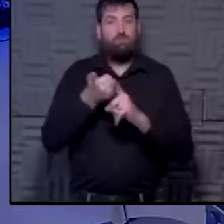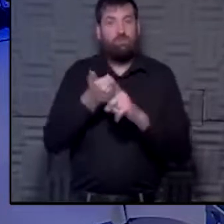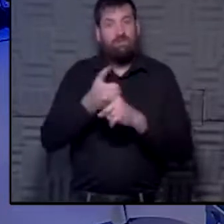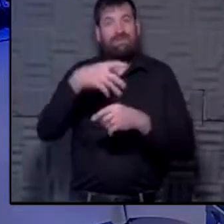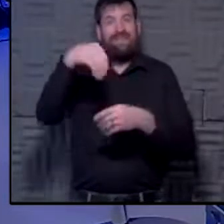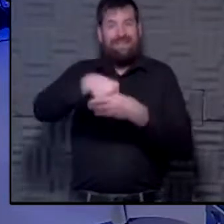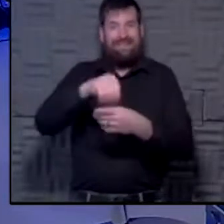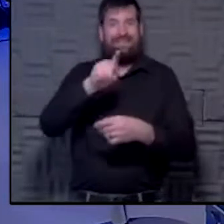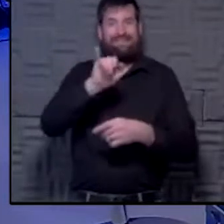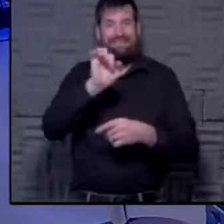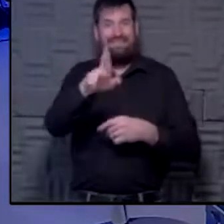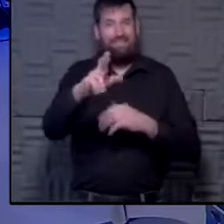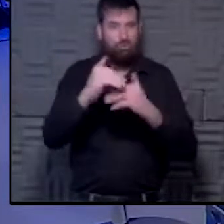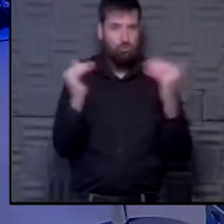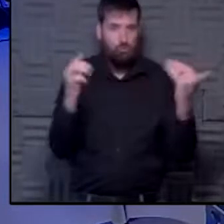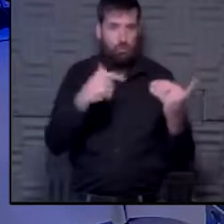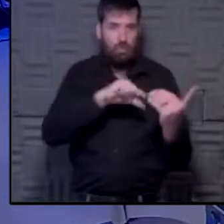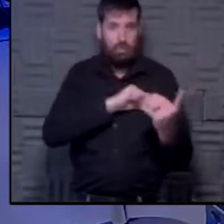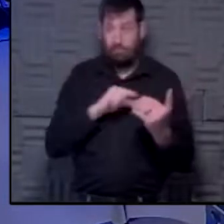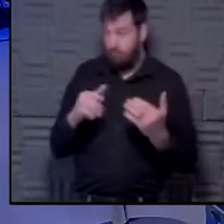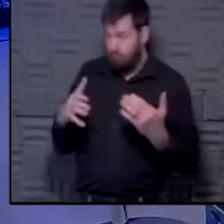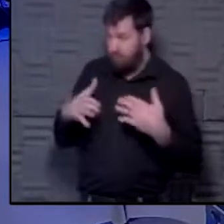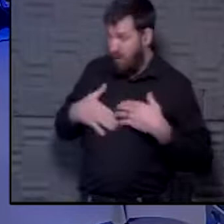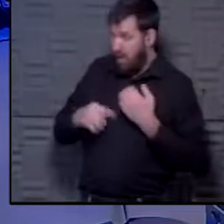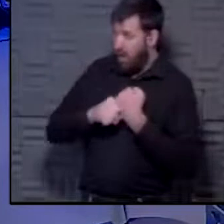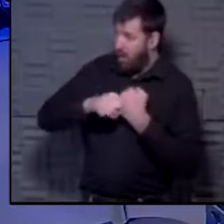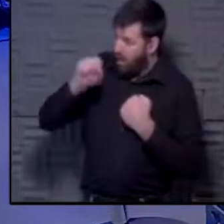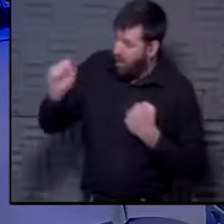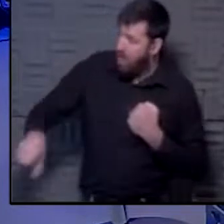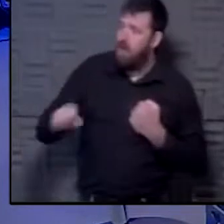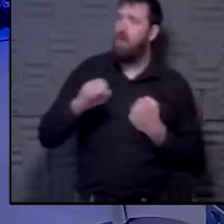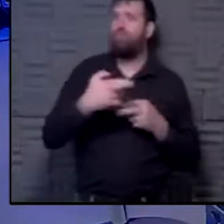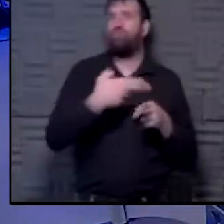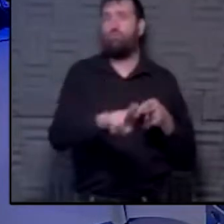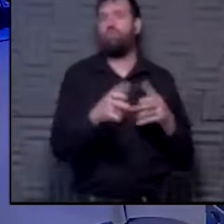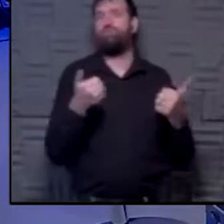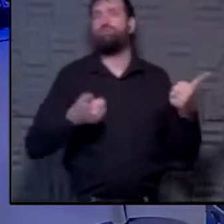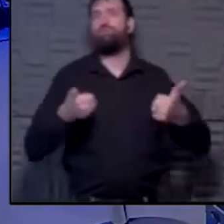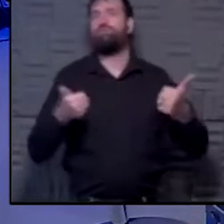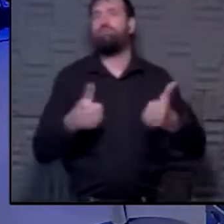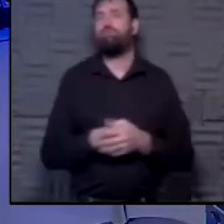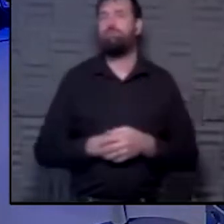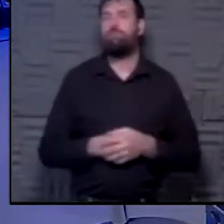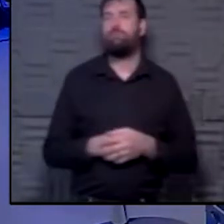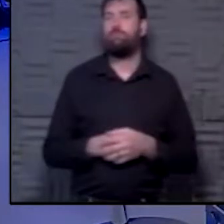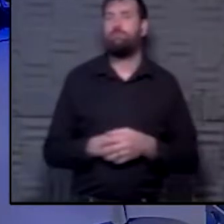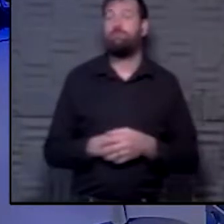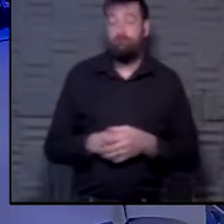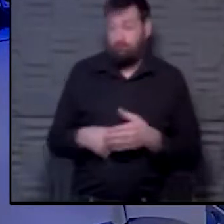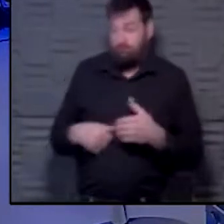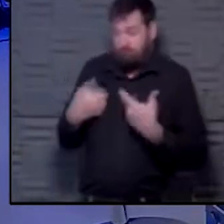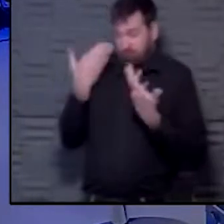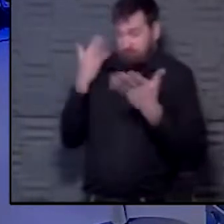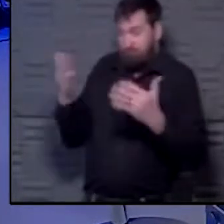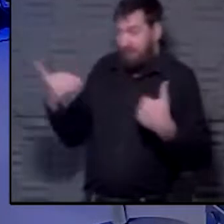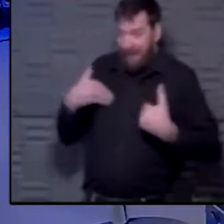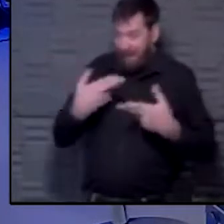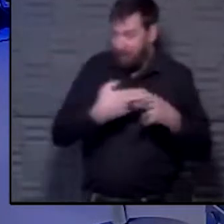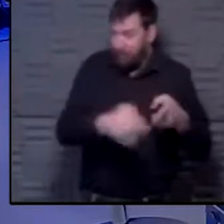that allows it? Taylor, do you want my long-winded answer or my short-winded answer? I didn't know you had short-winded